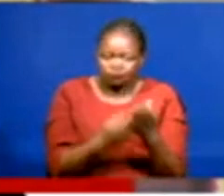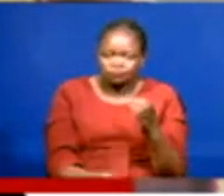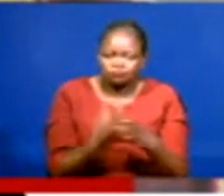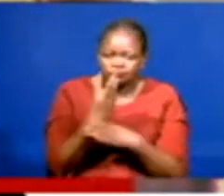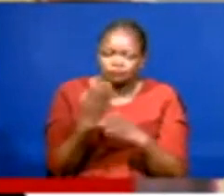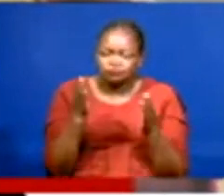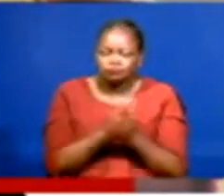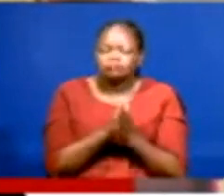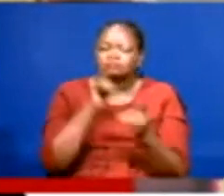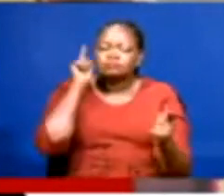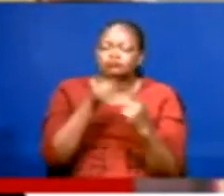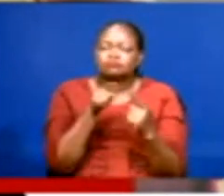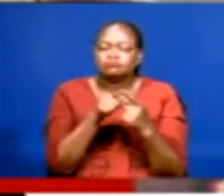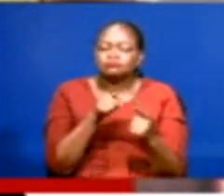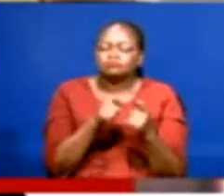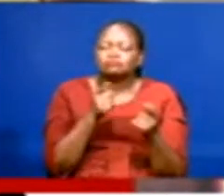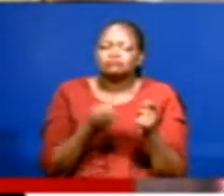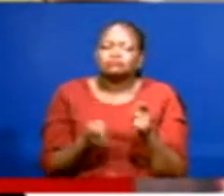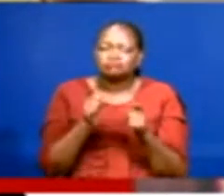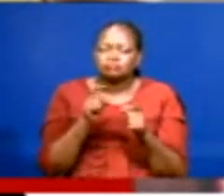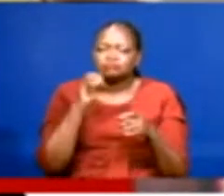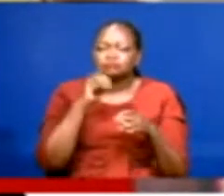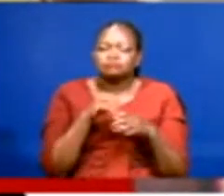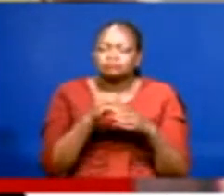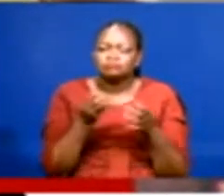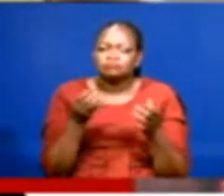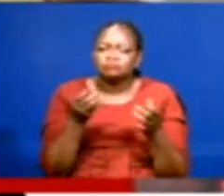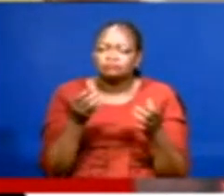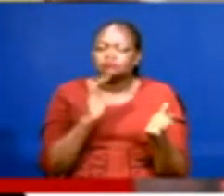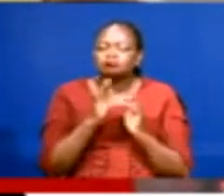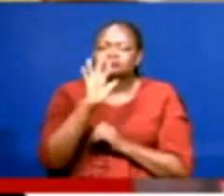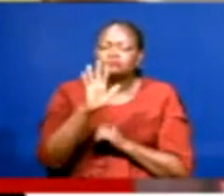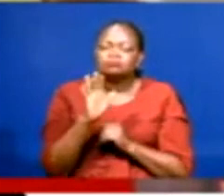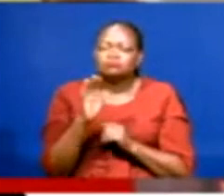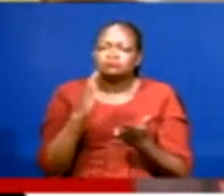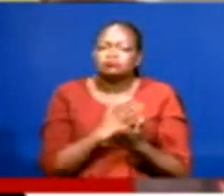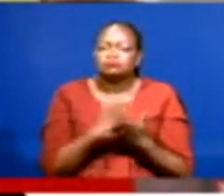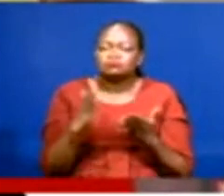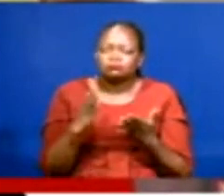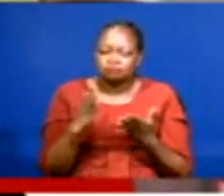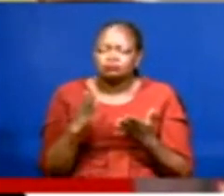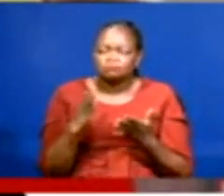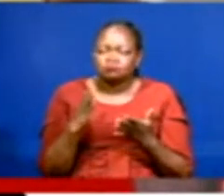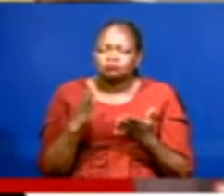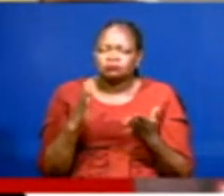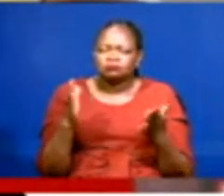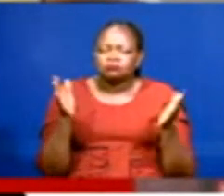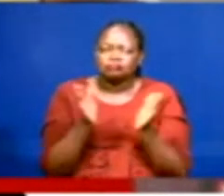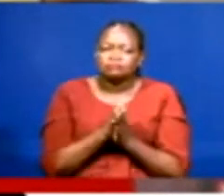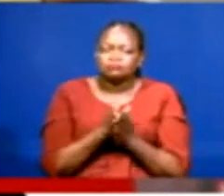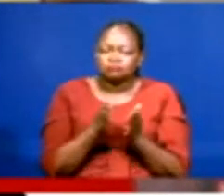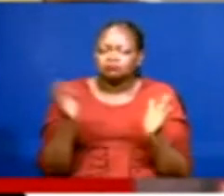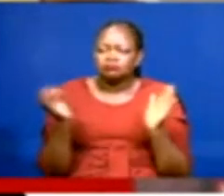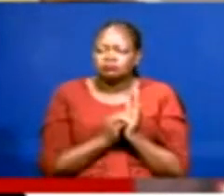and aims to increase investment in at least five sectors and